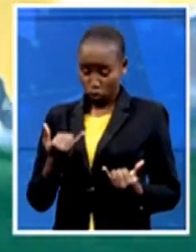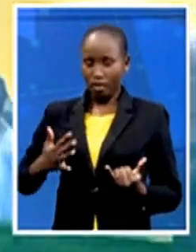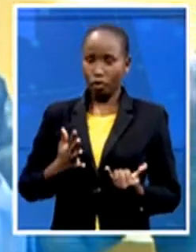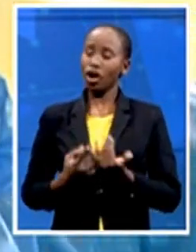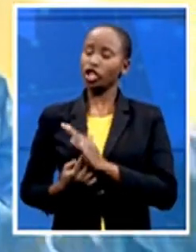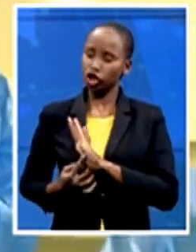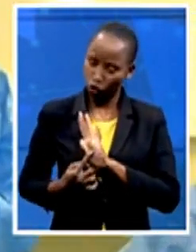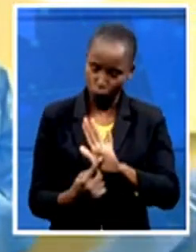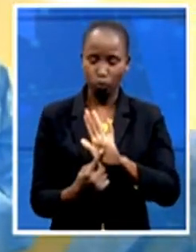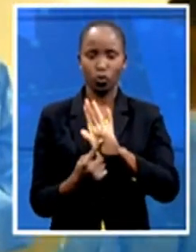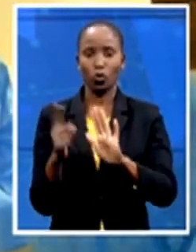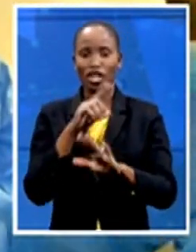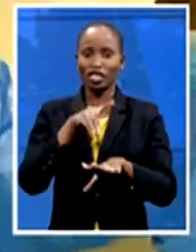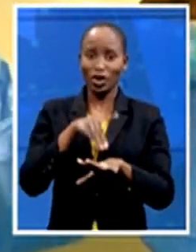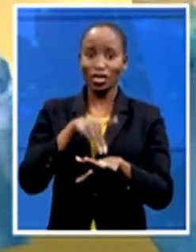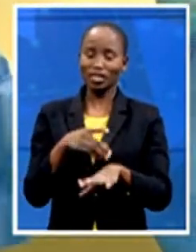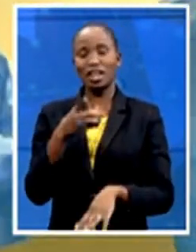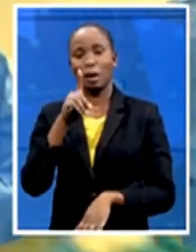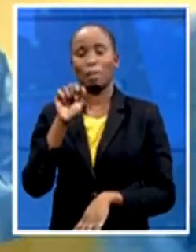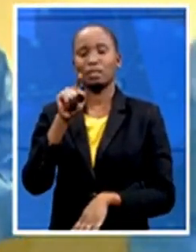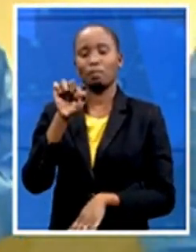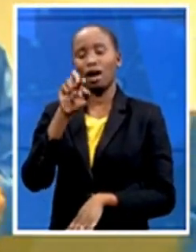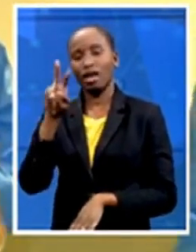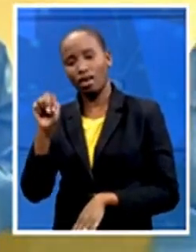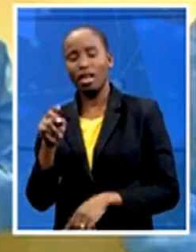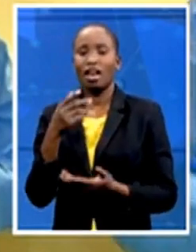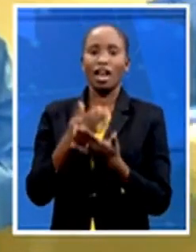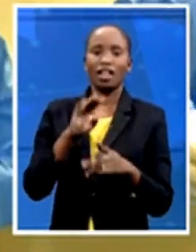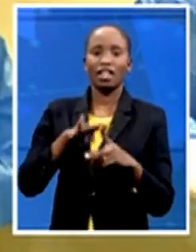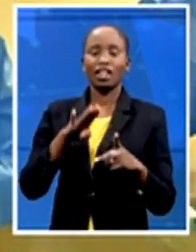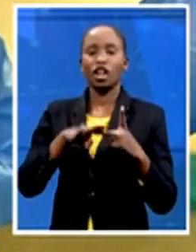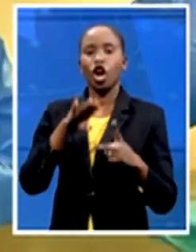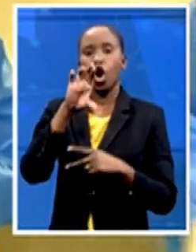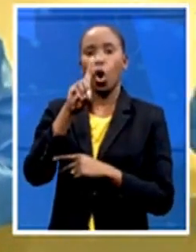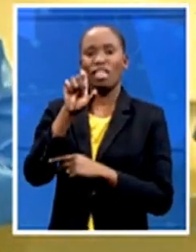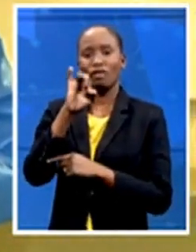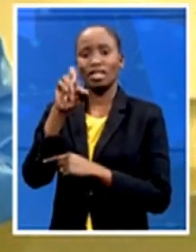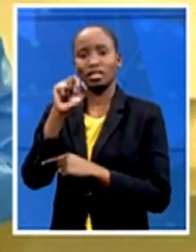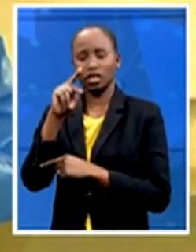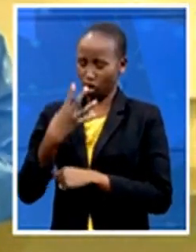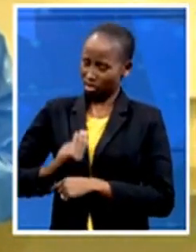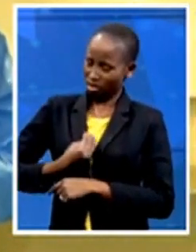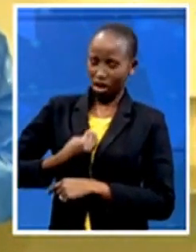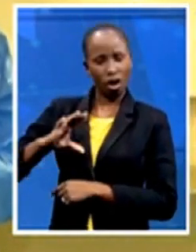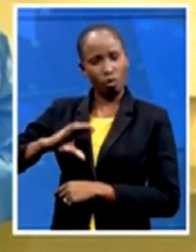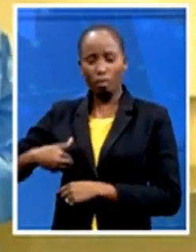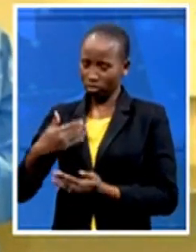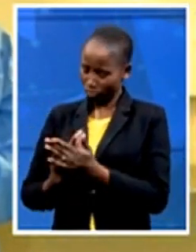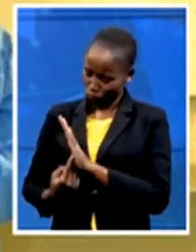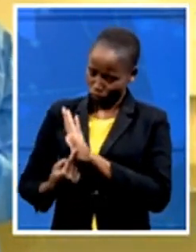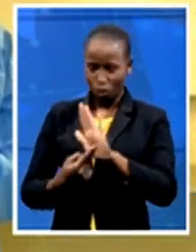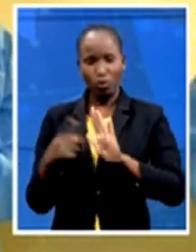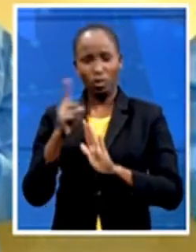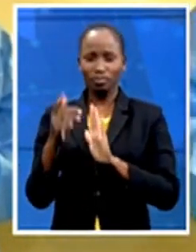and Dr. Oliphant, who are here, female, very young, they can show you that their skills with a knife, it's not only good